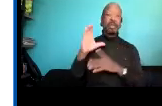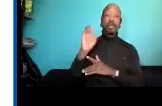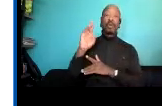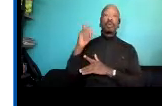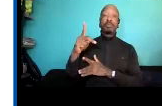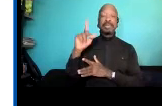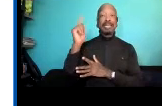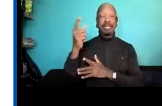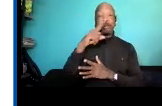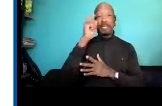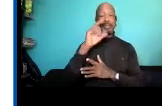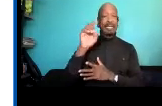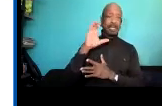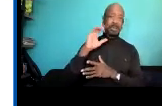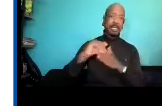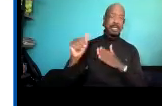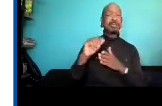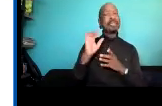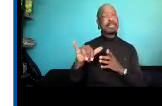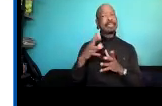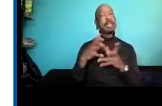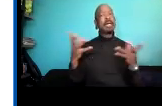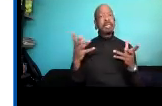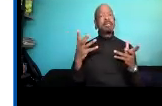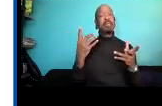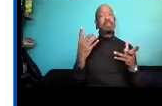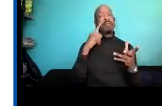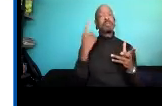$800 is a lot of money for someone just starting out their business.